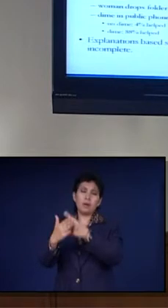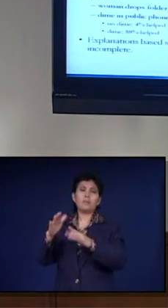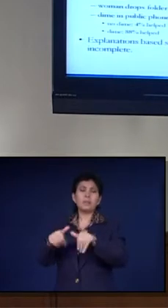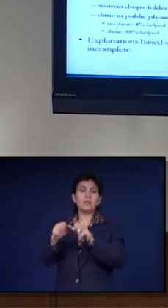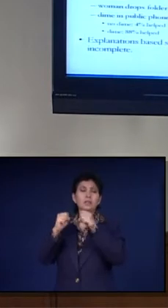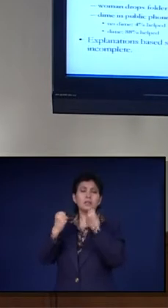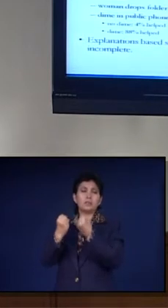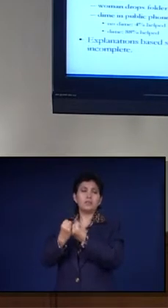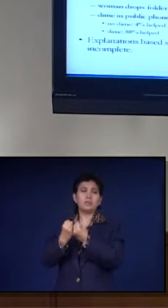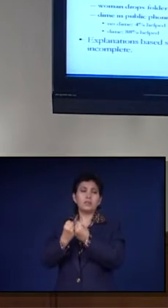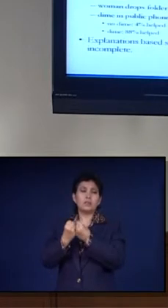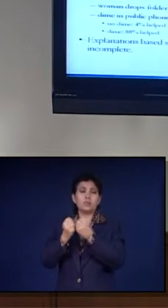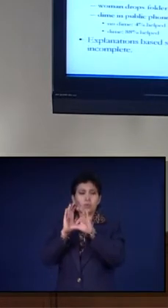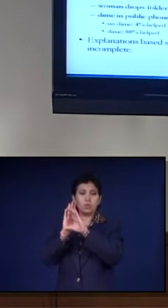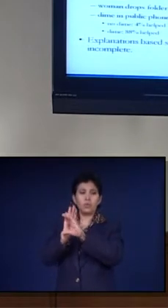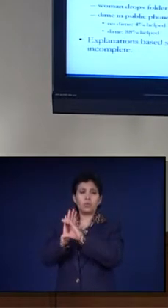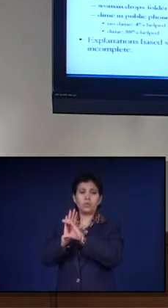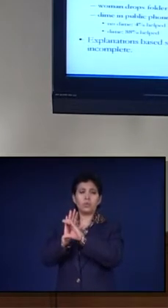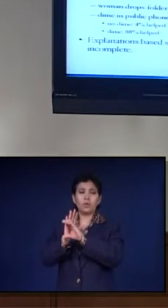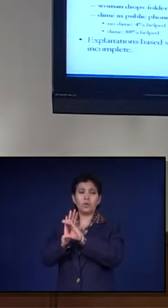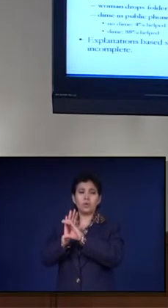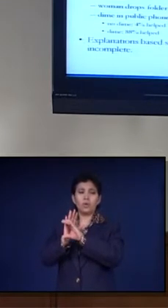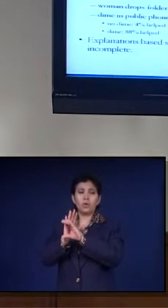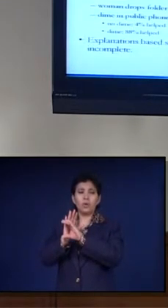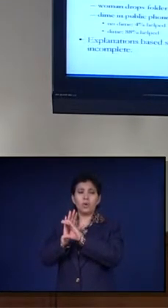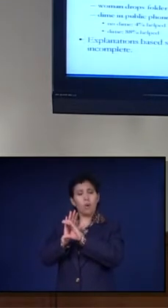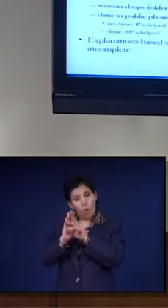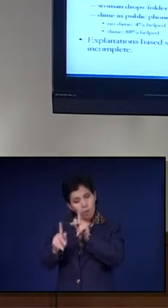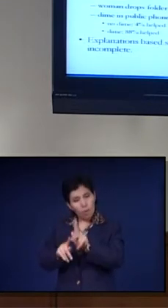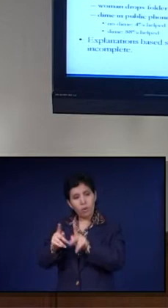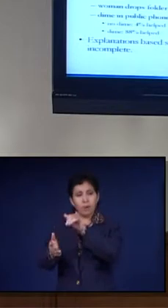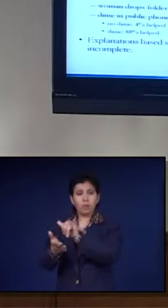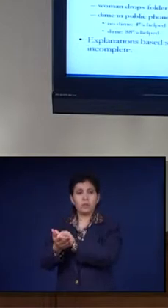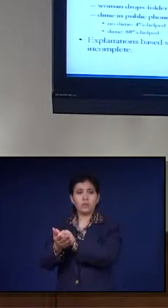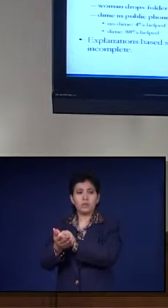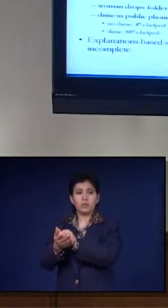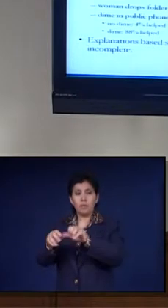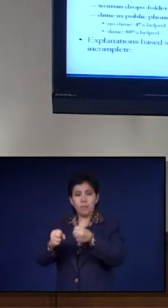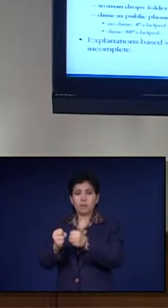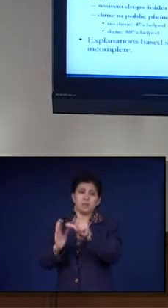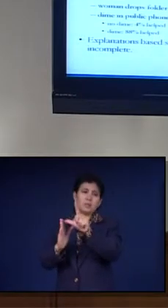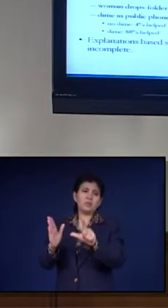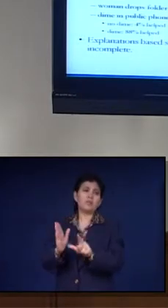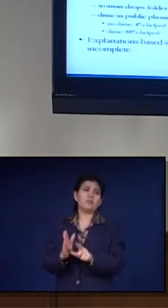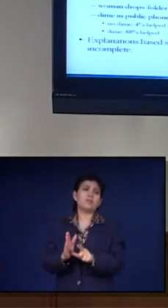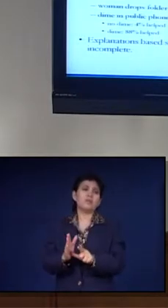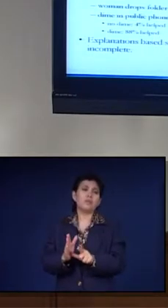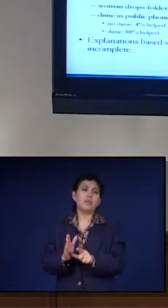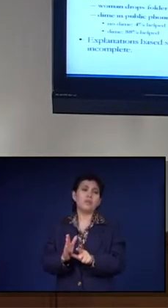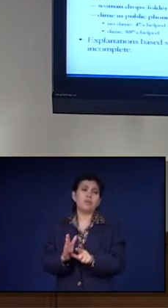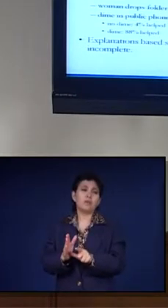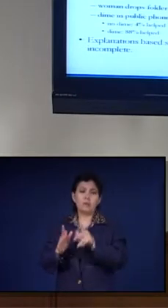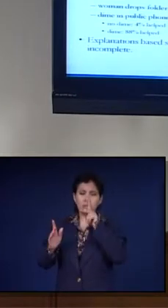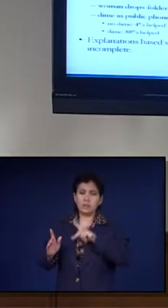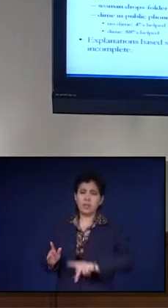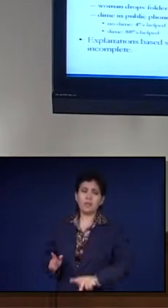situation. Let's say a person who cheats or a person who breaks the law. Sometimes other than just the